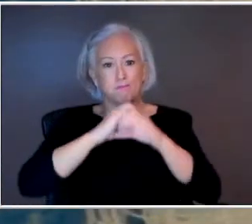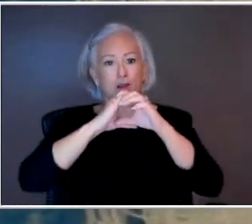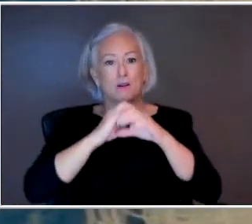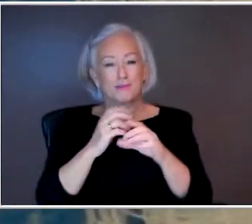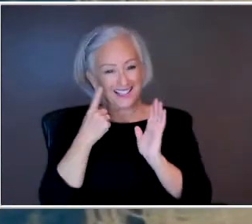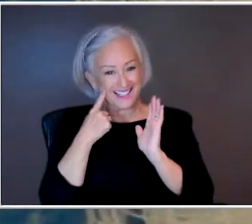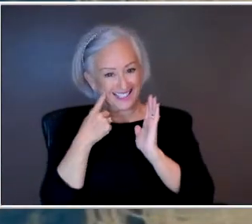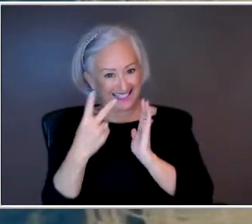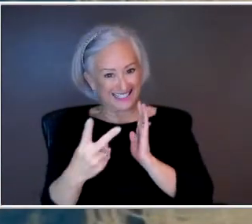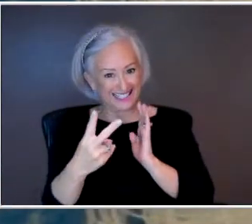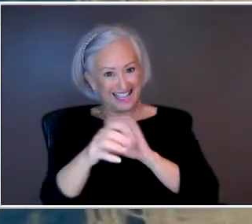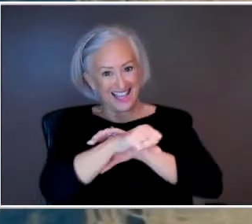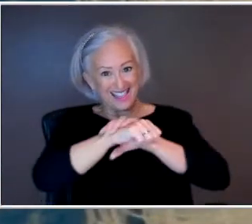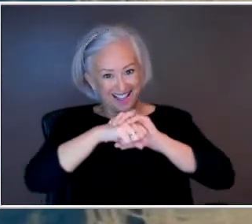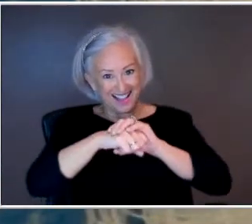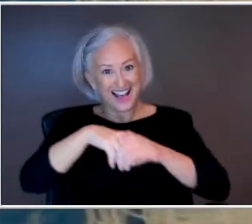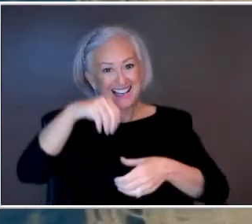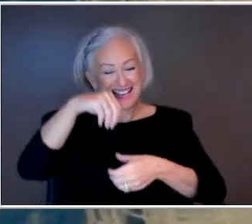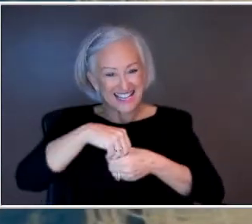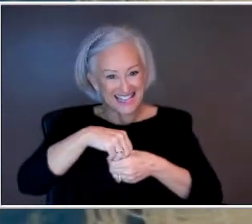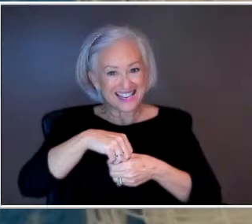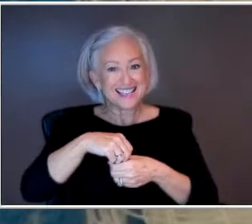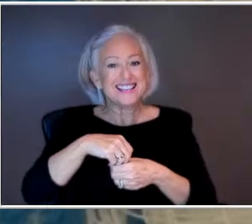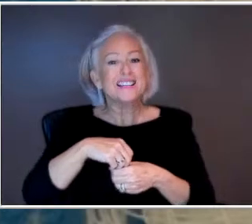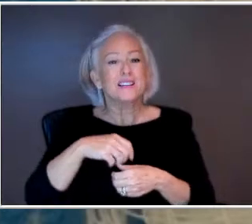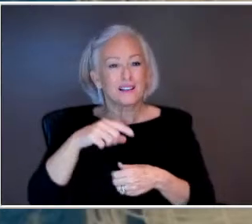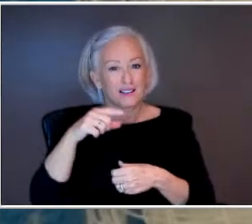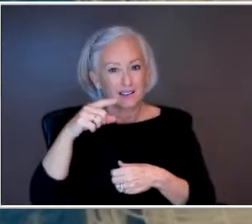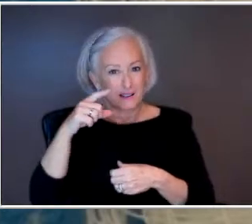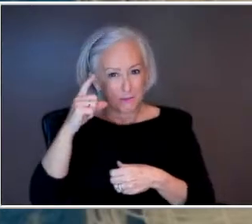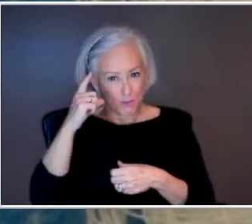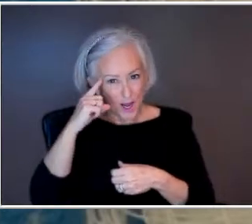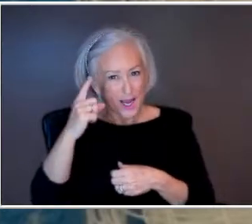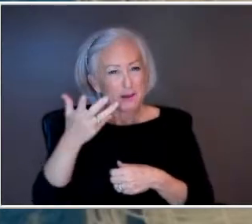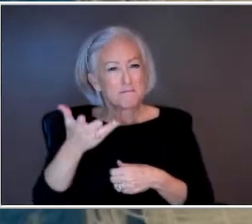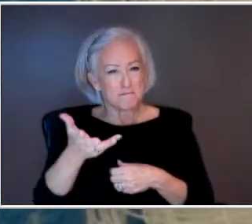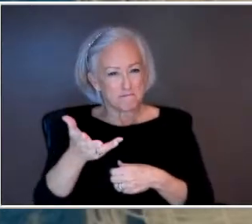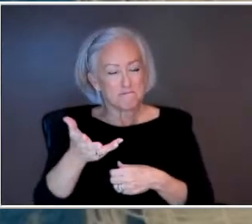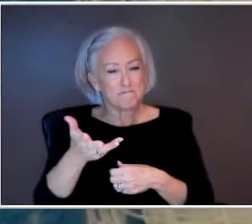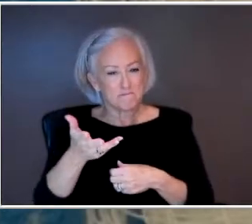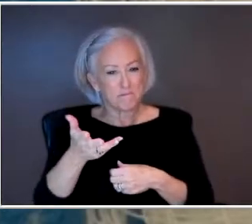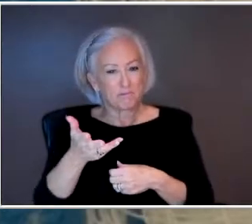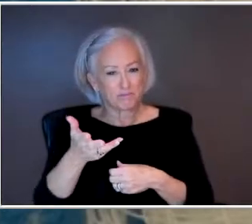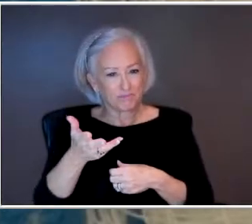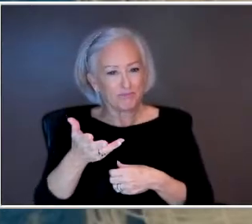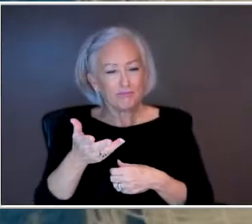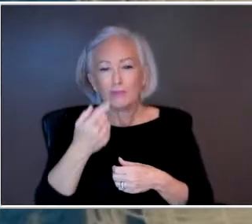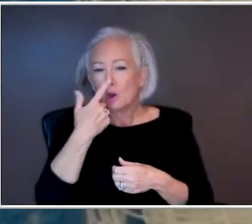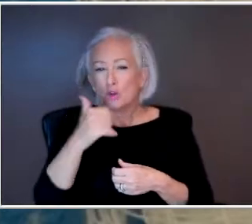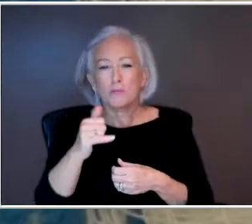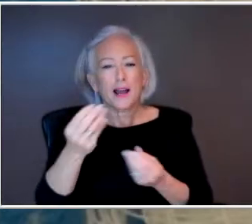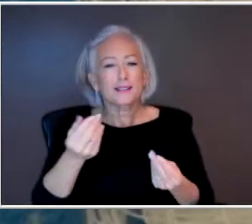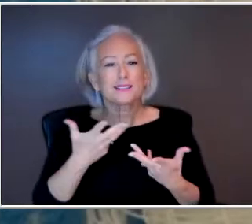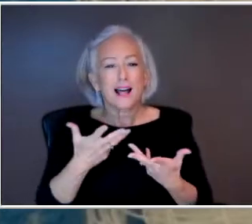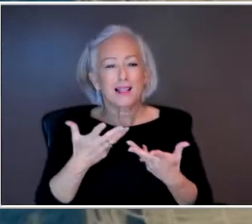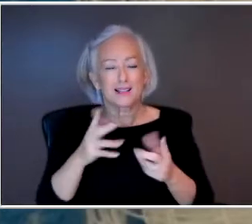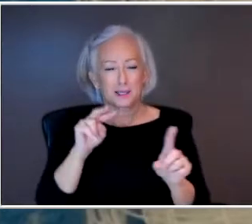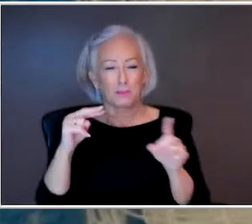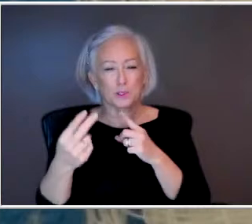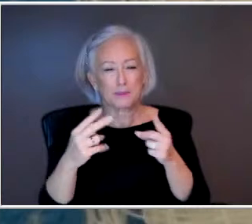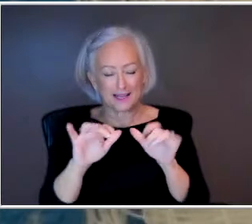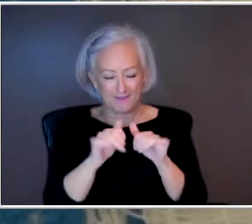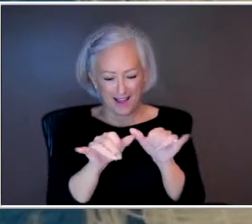clot that was removed. Oh, sure. Just give us a little perspective, how large this is, how concerning this particular